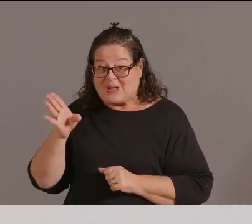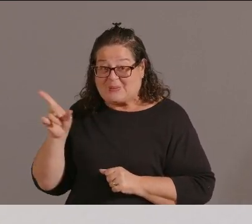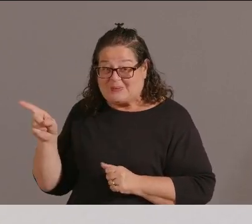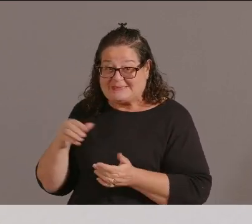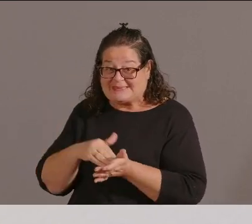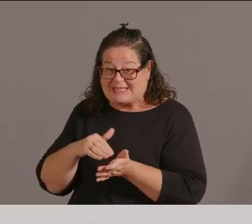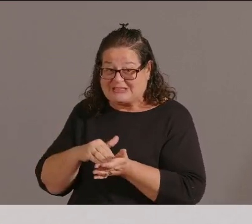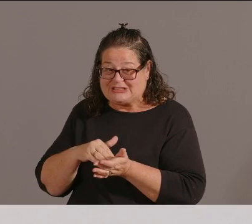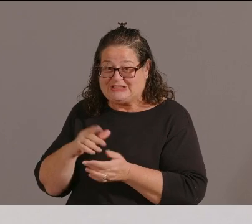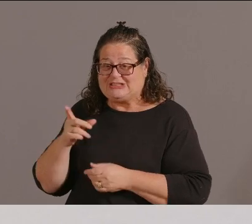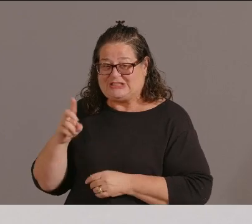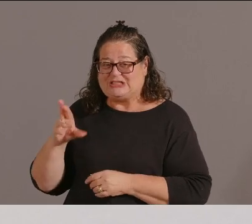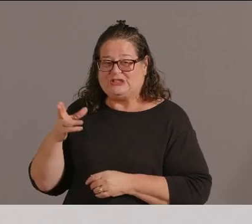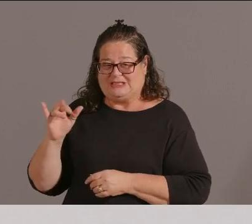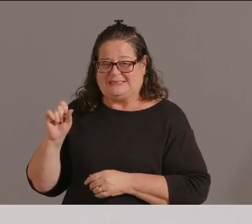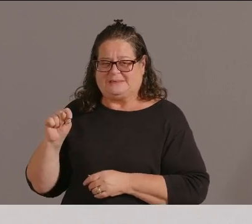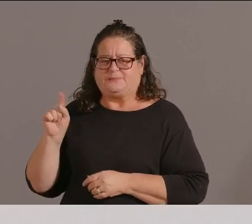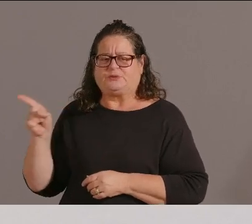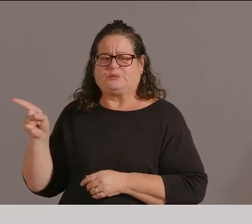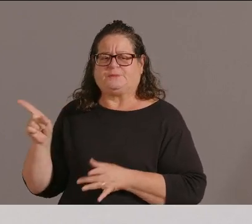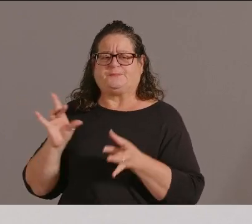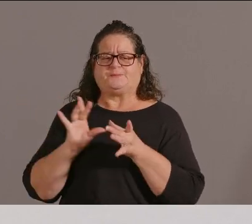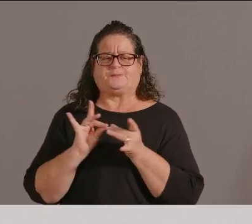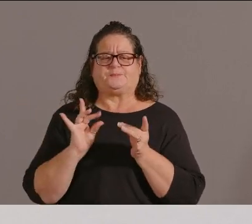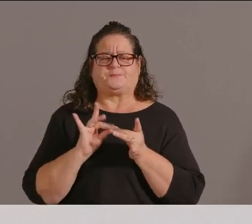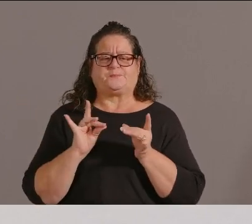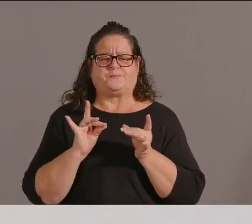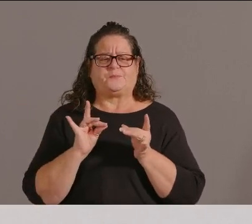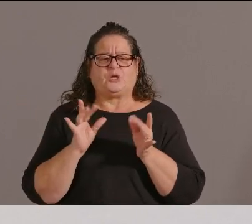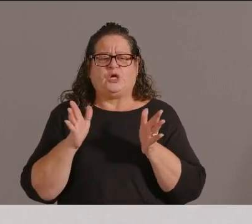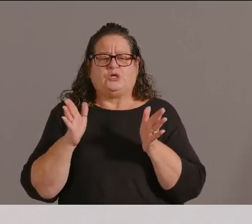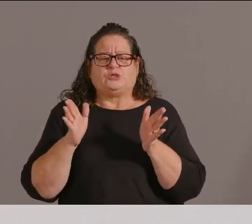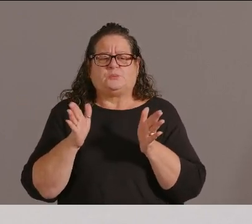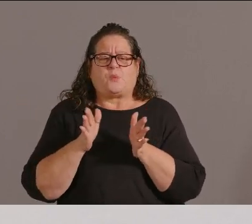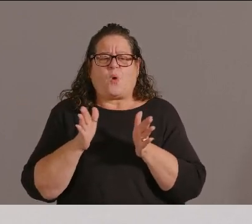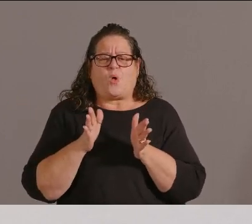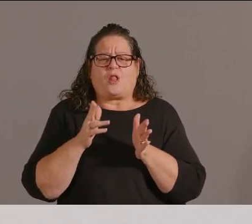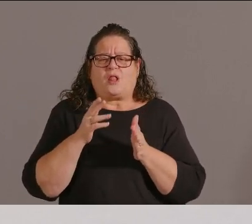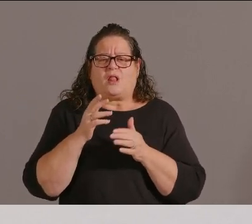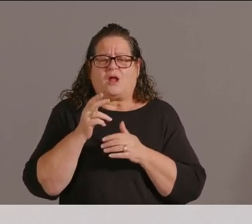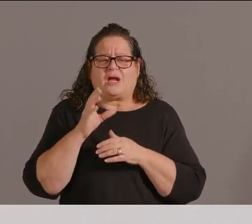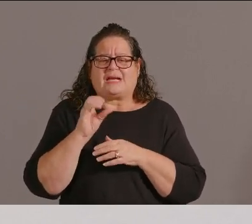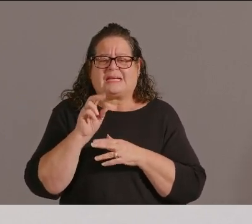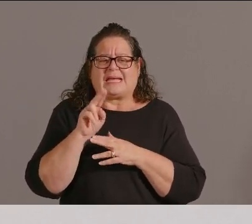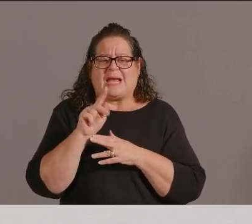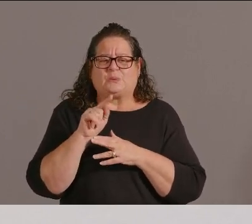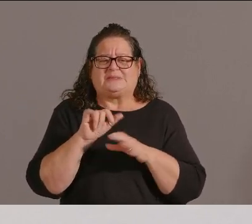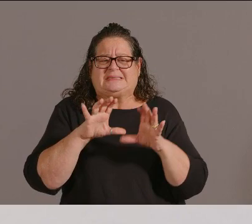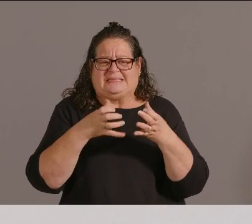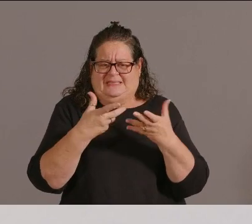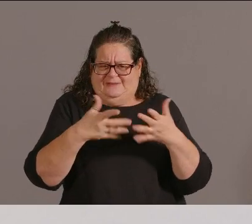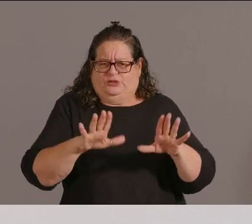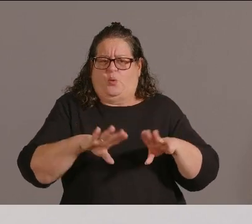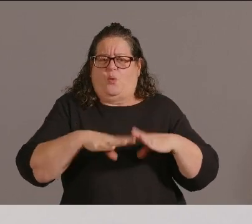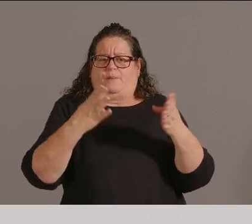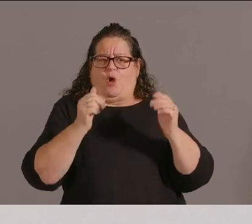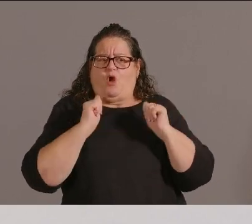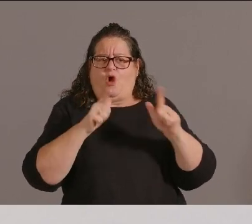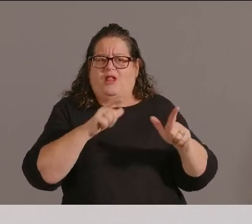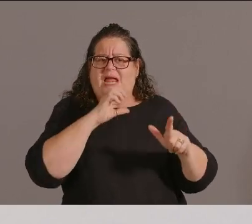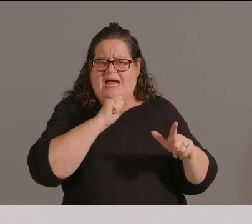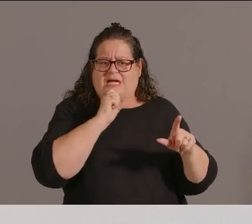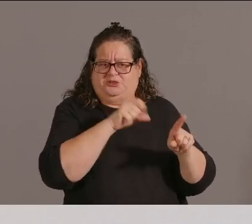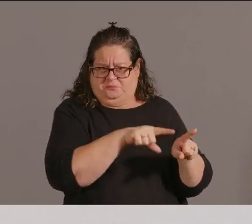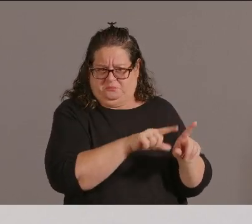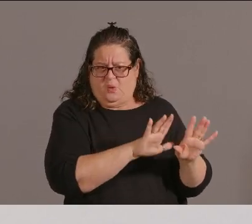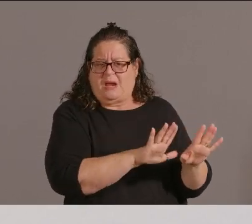You talked at the beginning about the small counties that have opened to the general population. And I'm wondering what's going on there. Do those counties